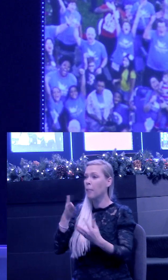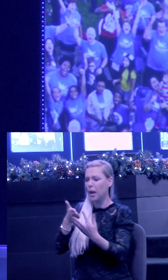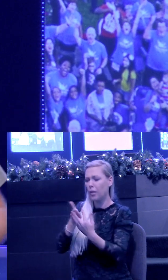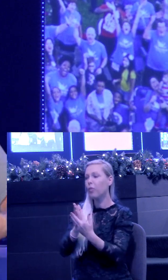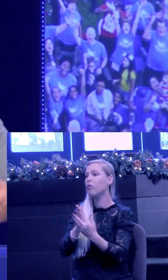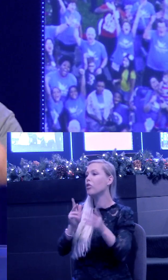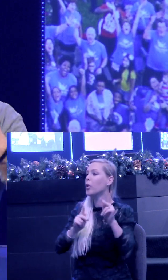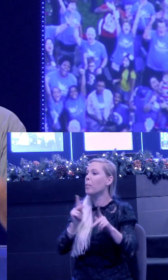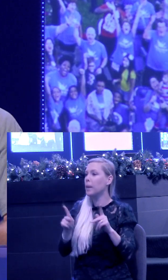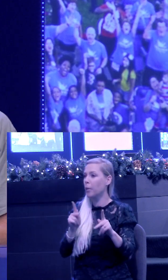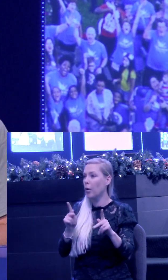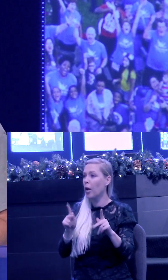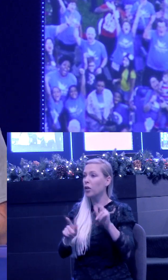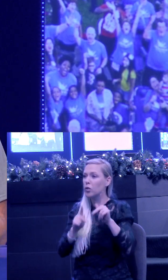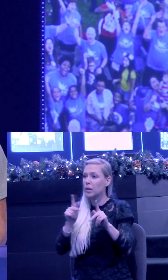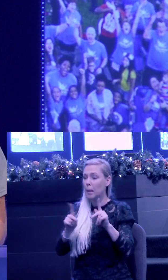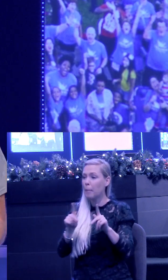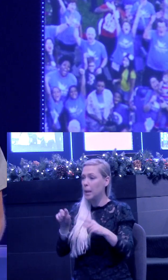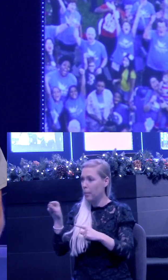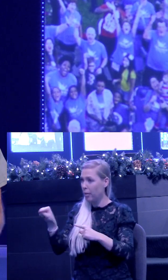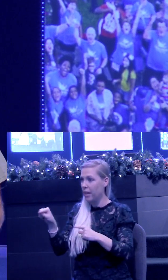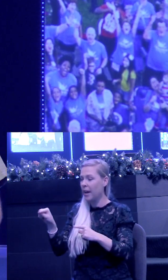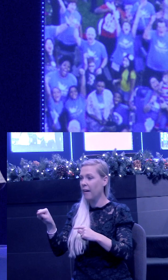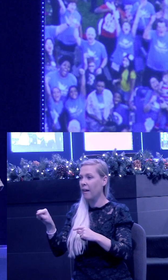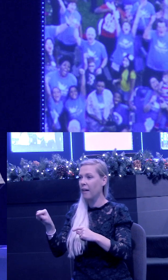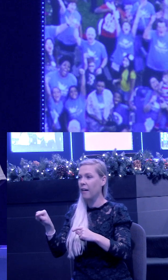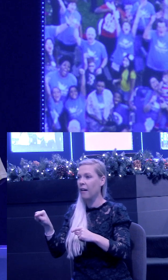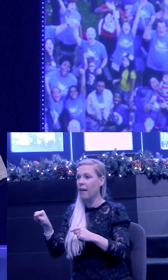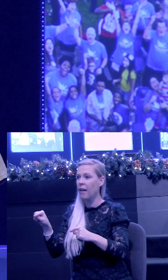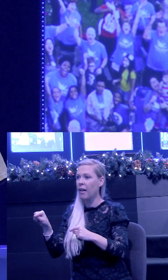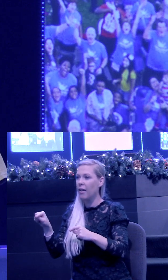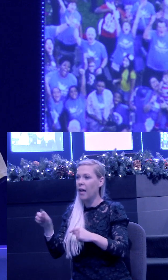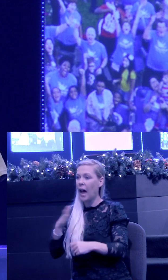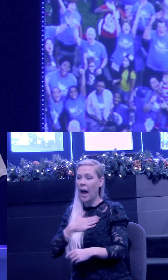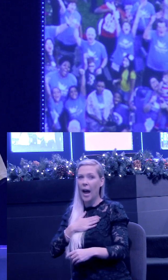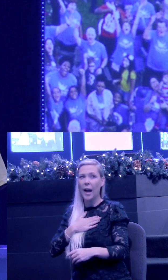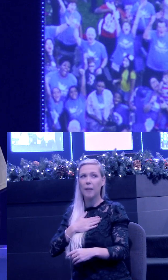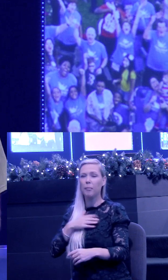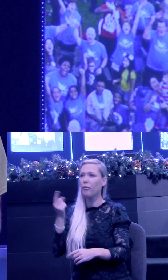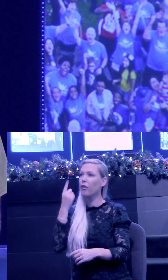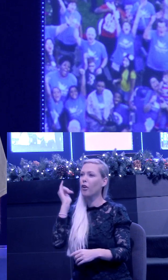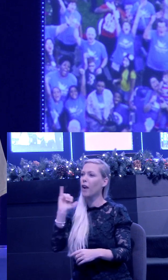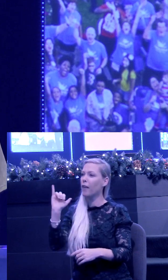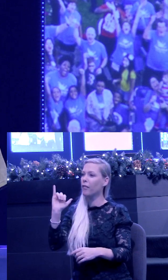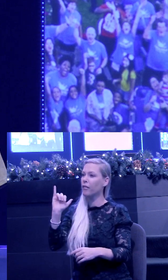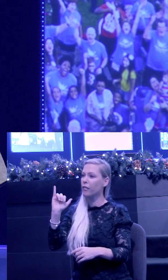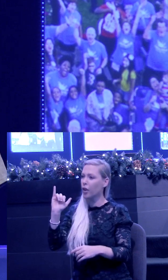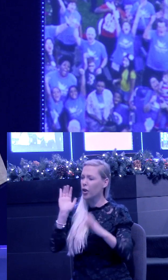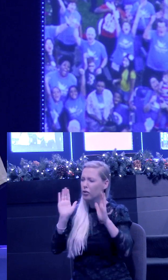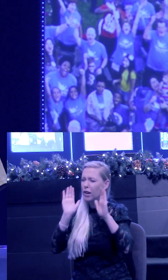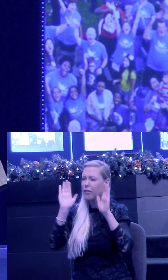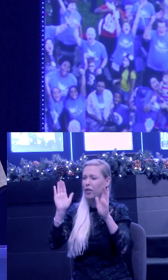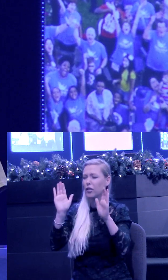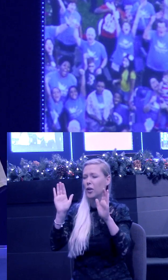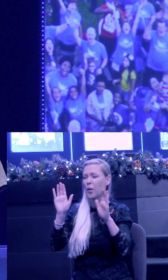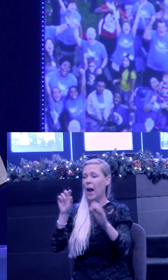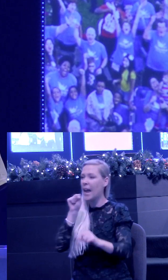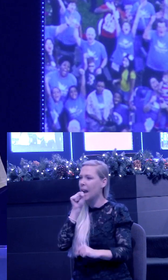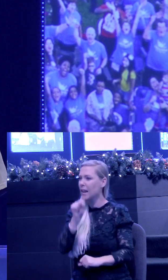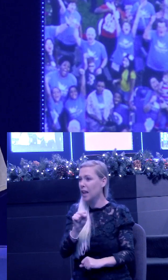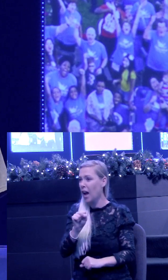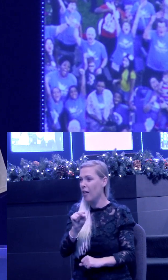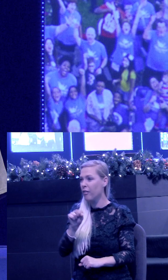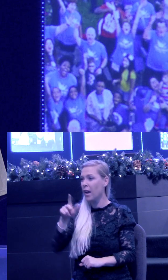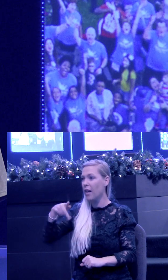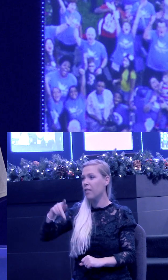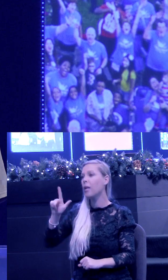through us. And so it's the people that he worked through in plantation that I am forever indebted to and grateful to, and I love the plantation people, and it